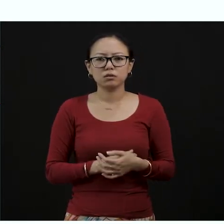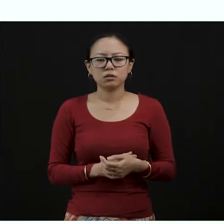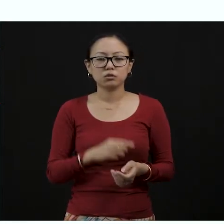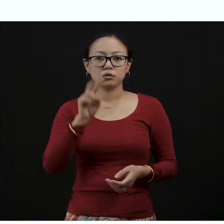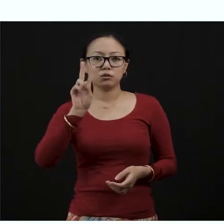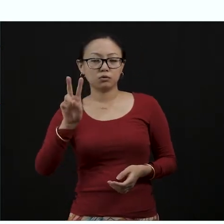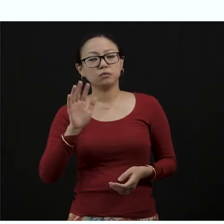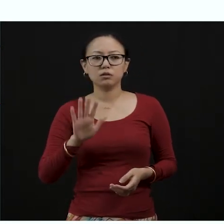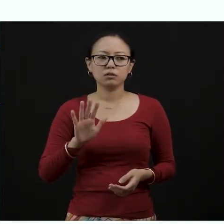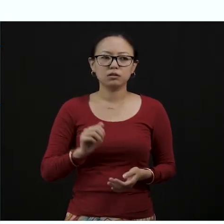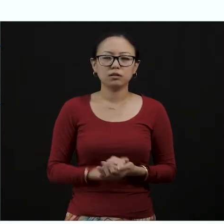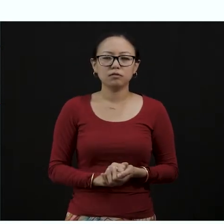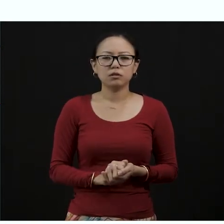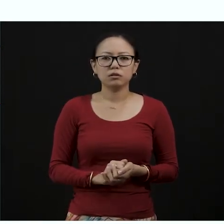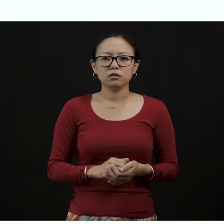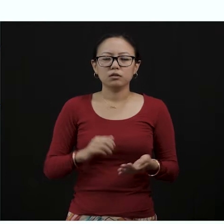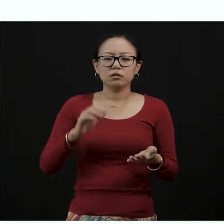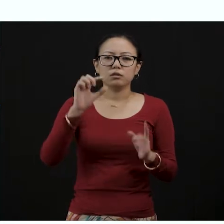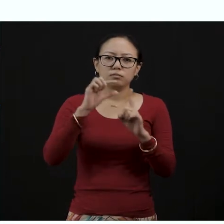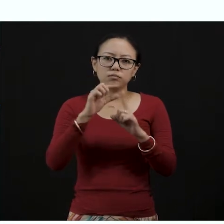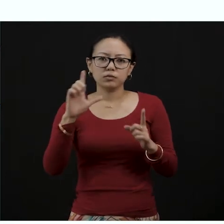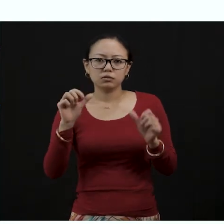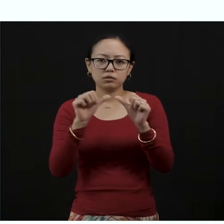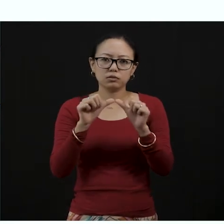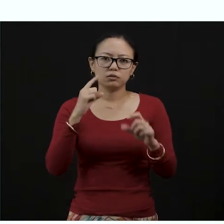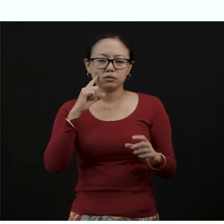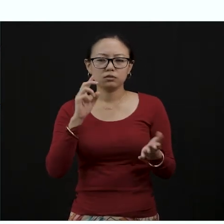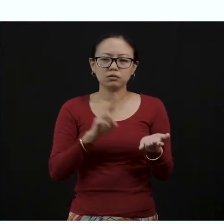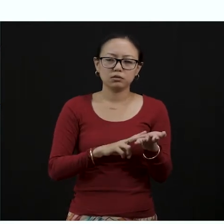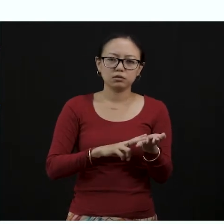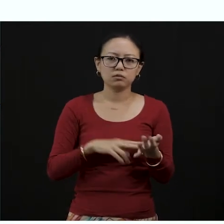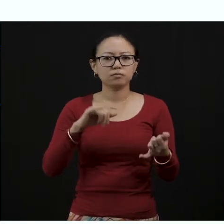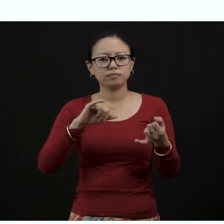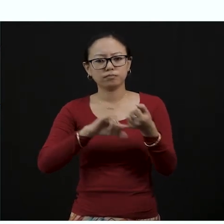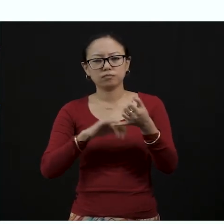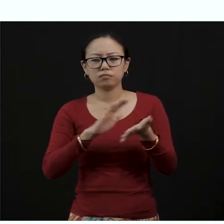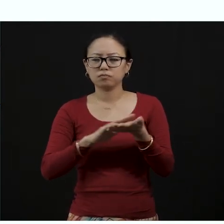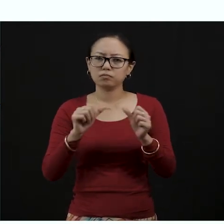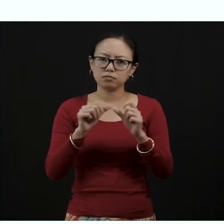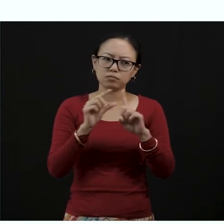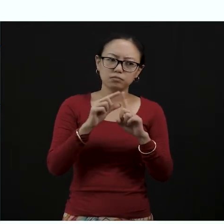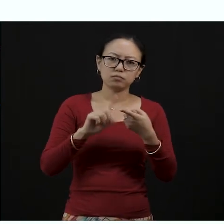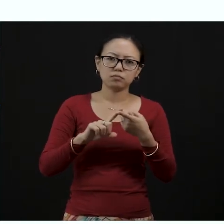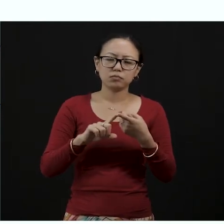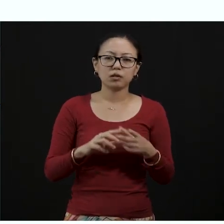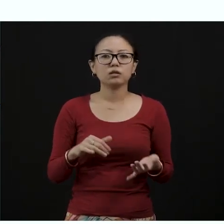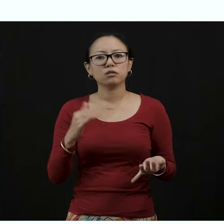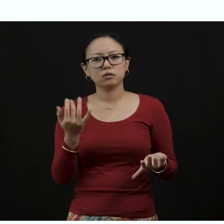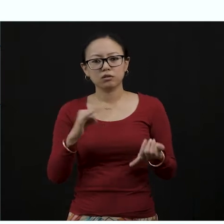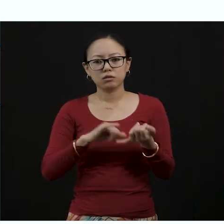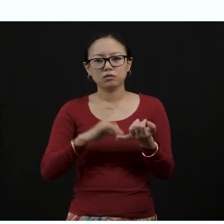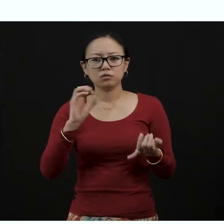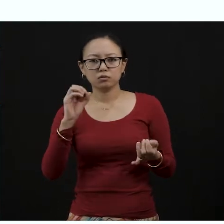2D shapes and solid shapes is also called 3D shapes. So let us first discuss about